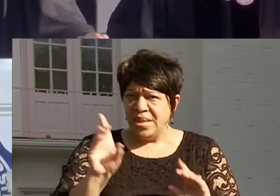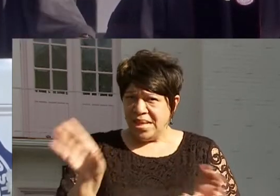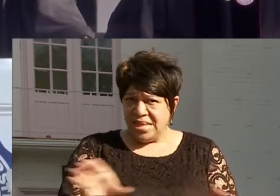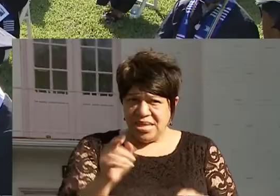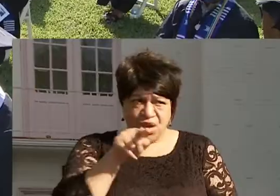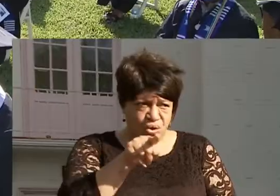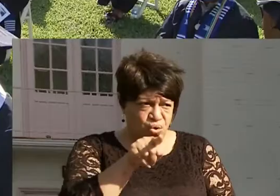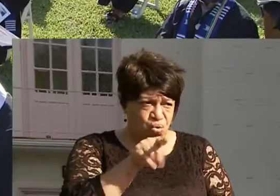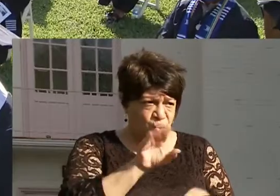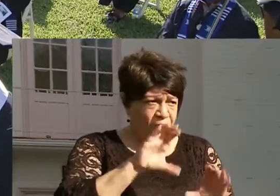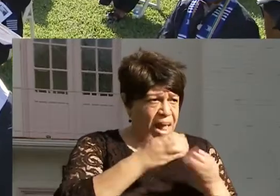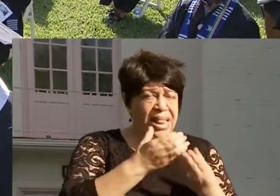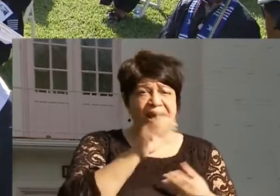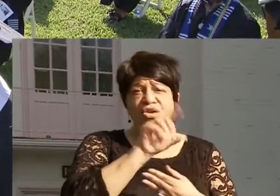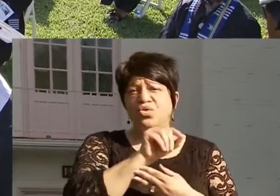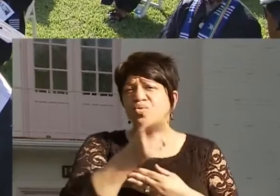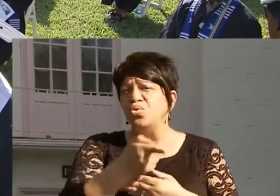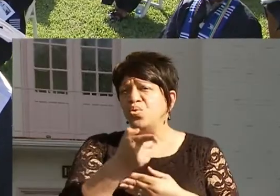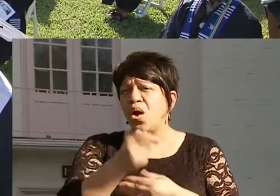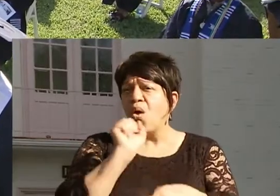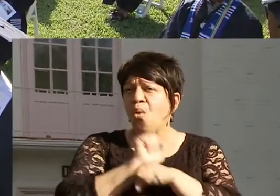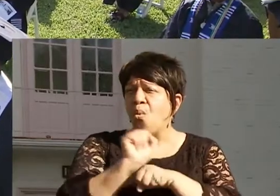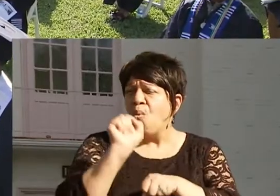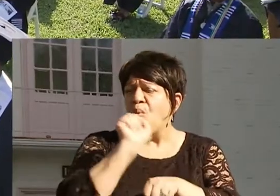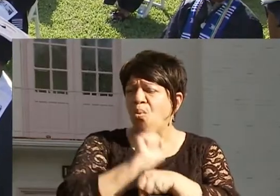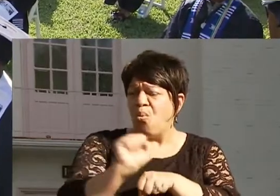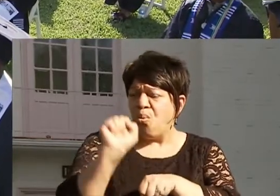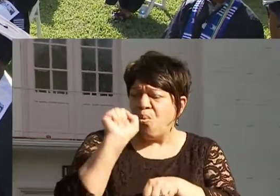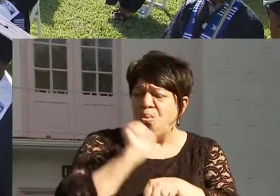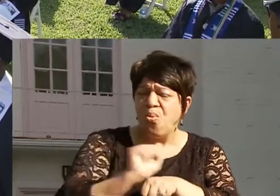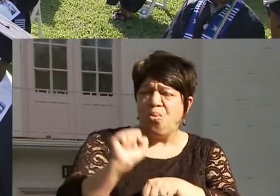class of 2021, work hard?